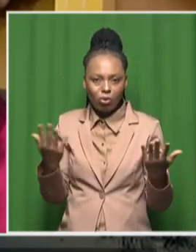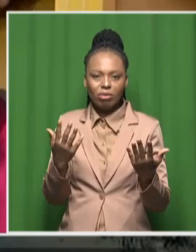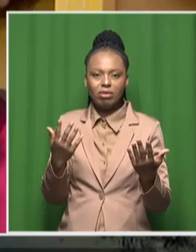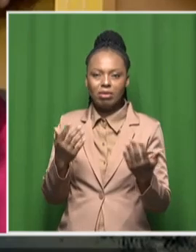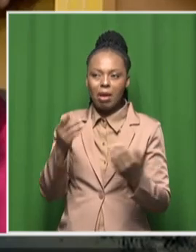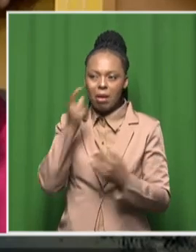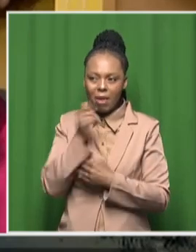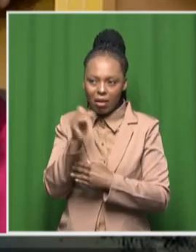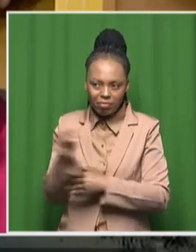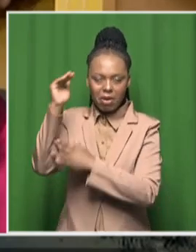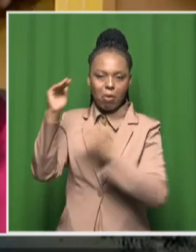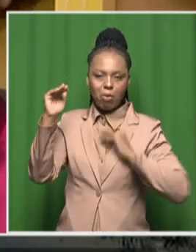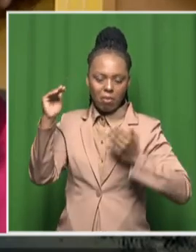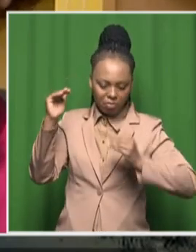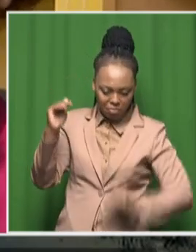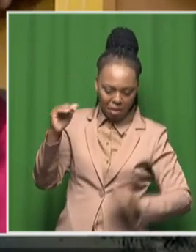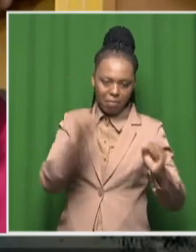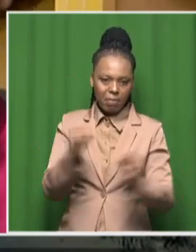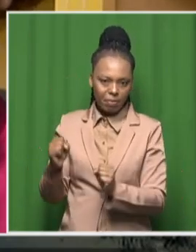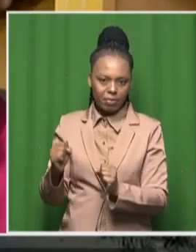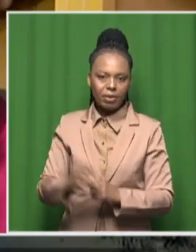to realize our own full potential?